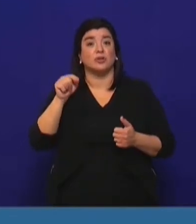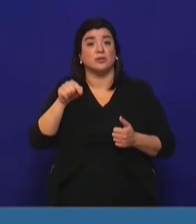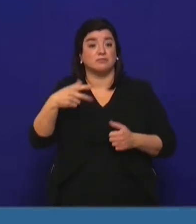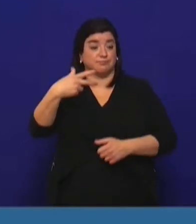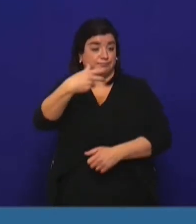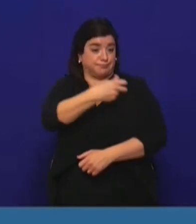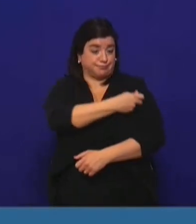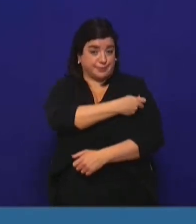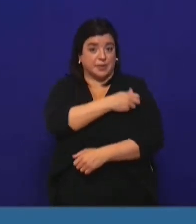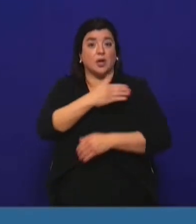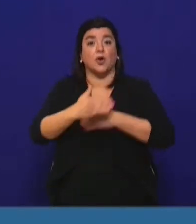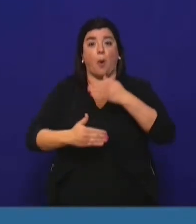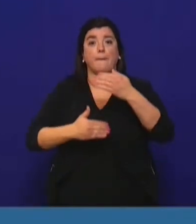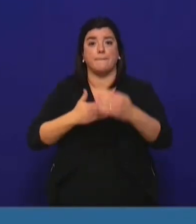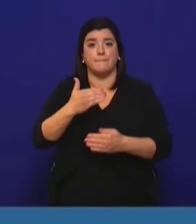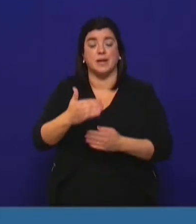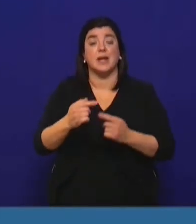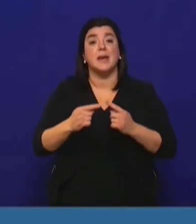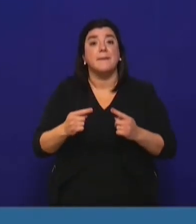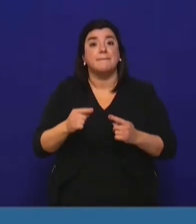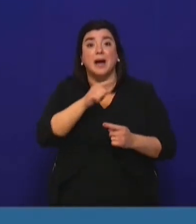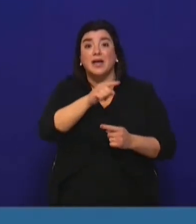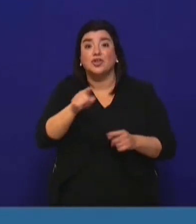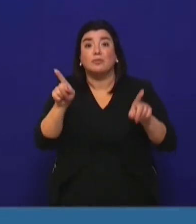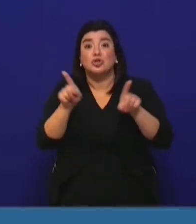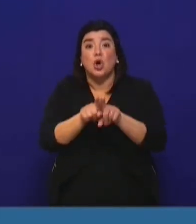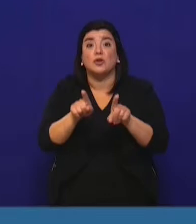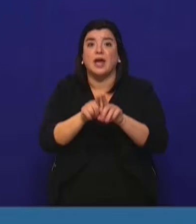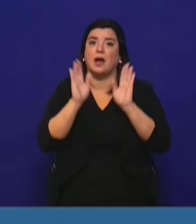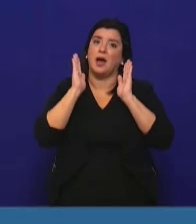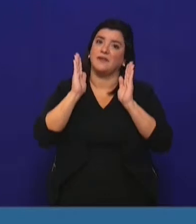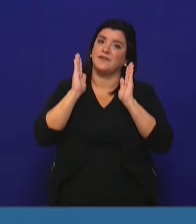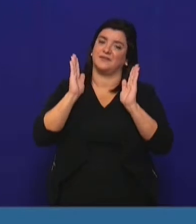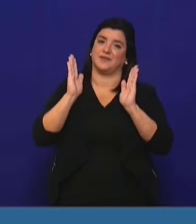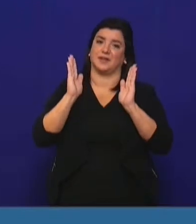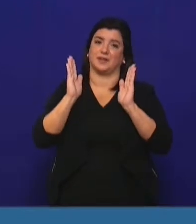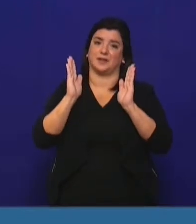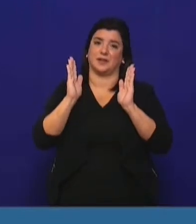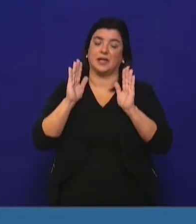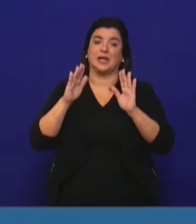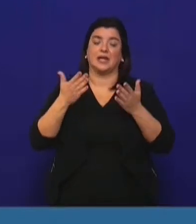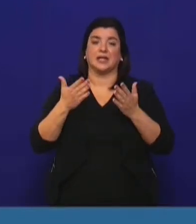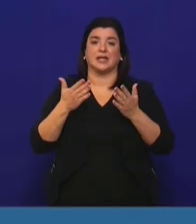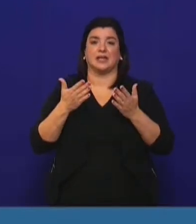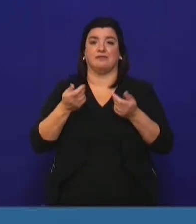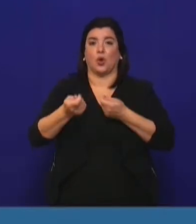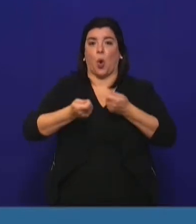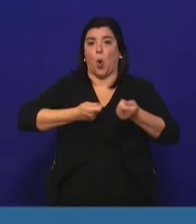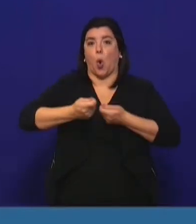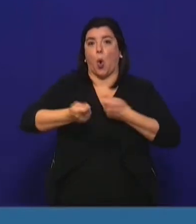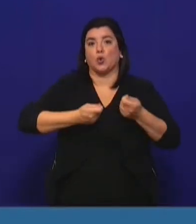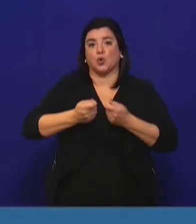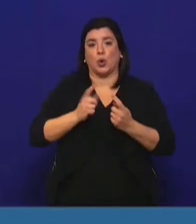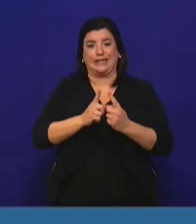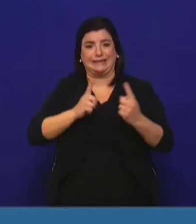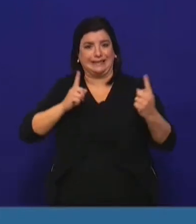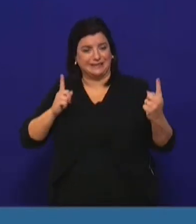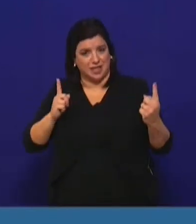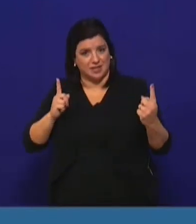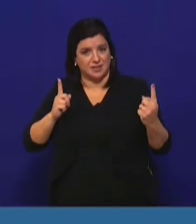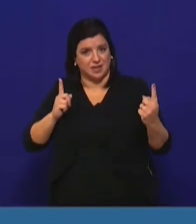xorta rridu nibqgħu insegwu il-mezzi ta' mitigazzjoni u l-mezzi ta' prevenzjoni ta' distanza,